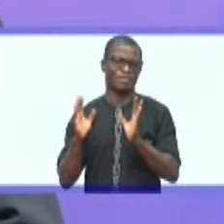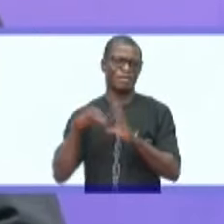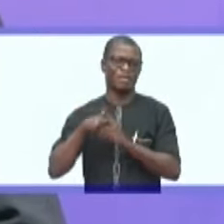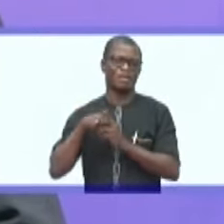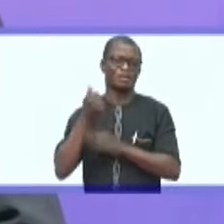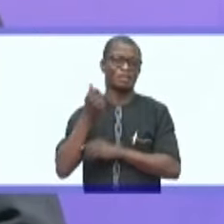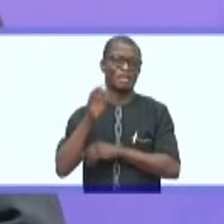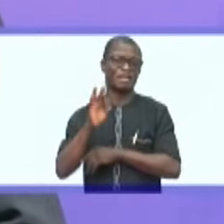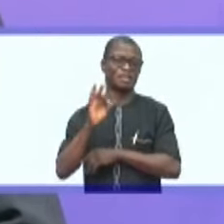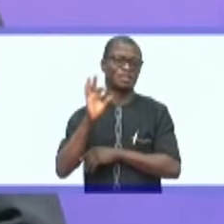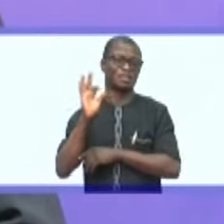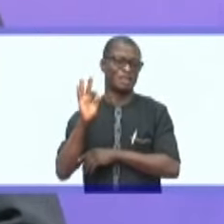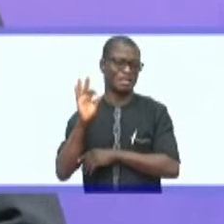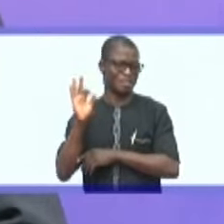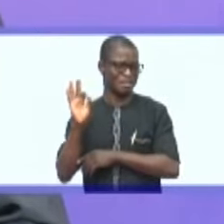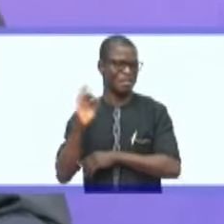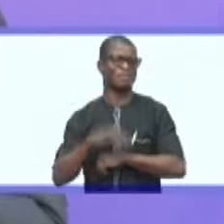in 1999.